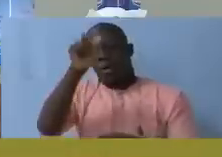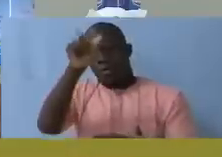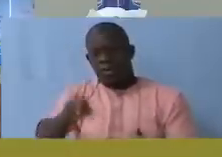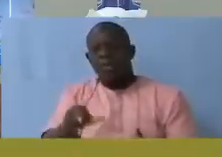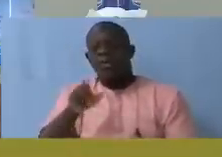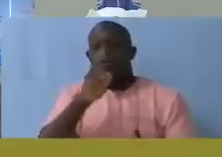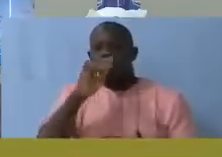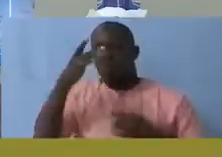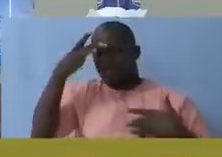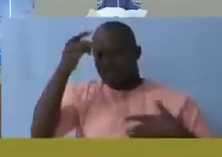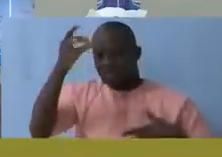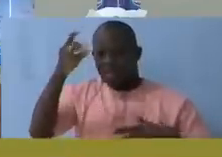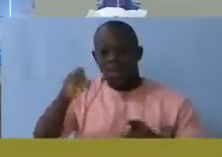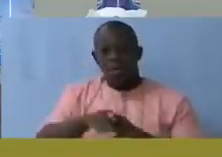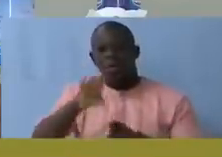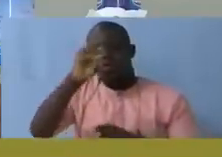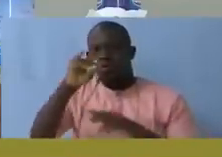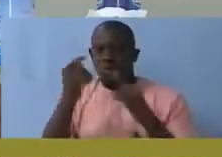or doing things that would,